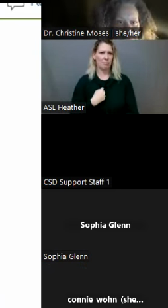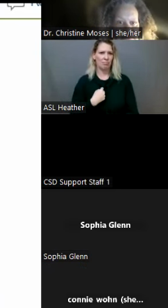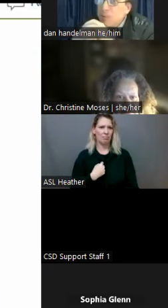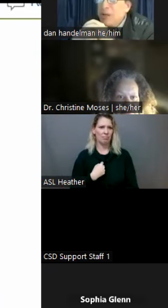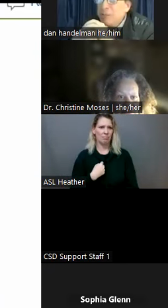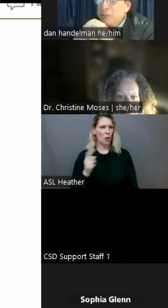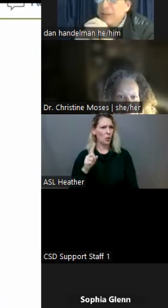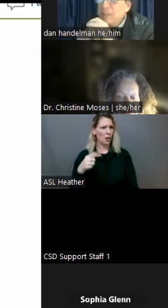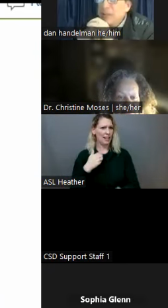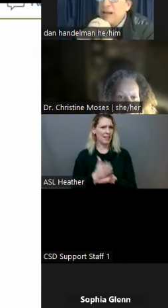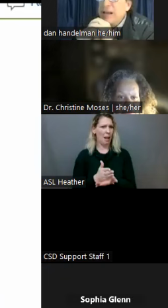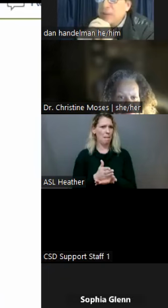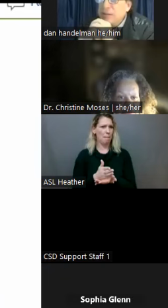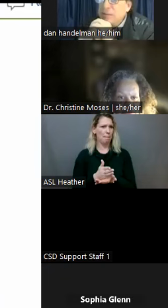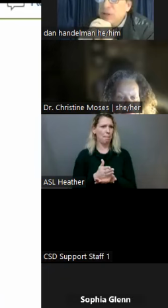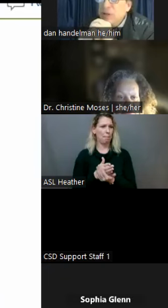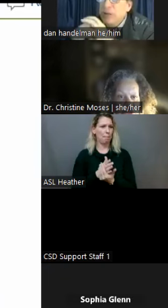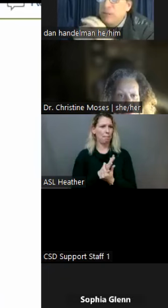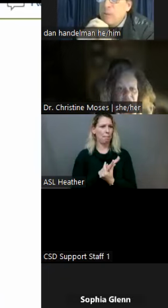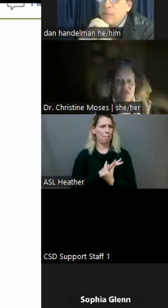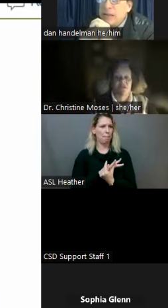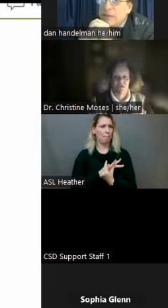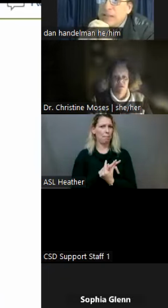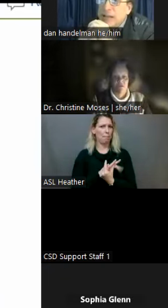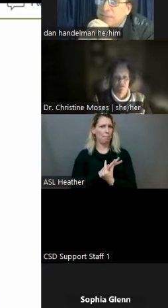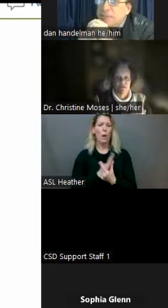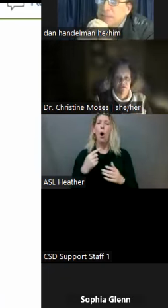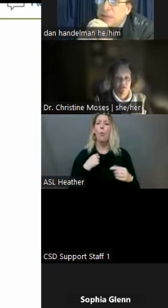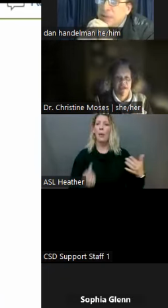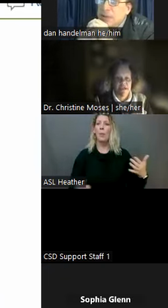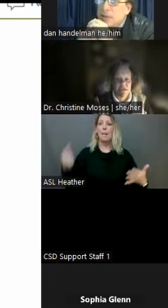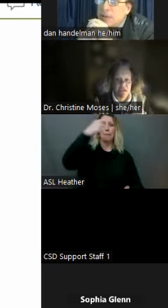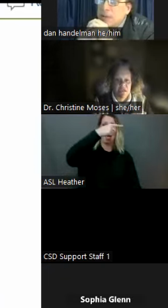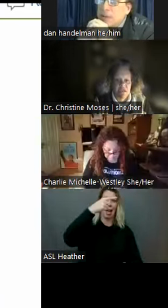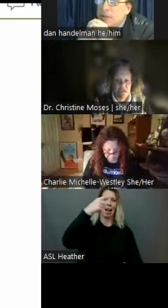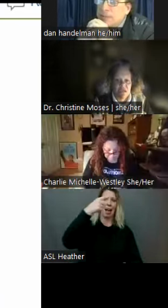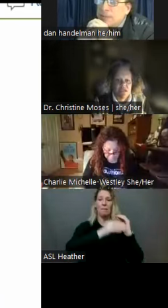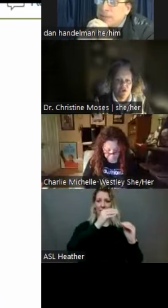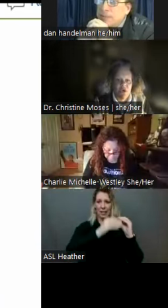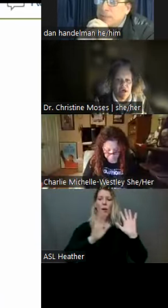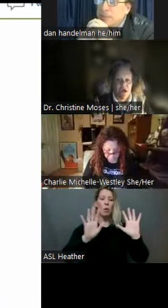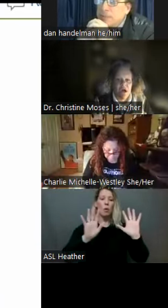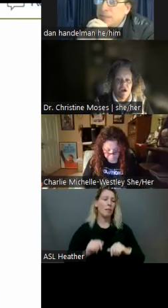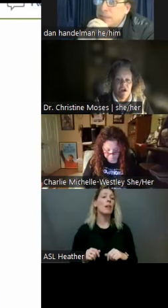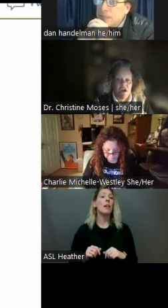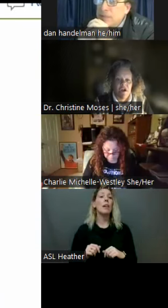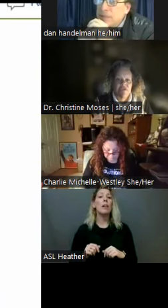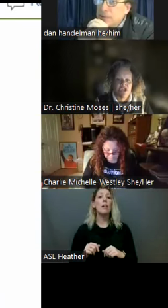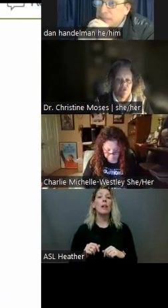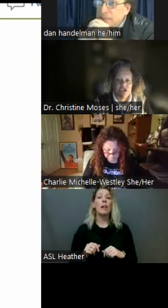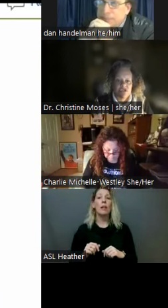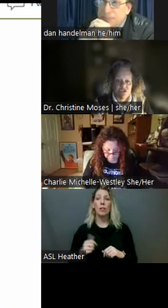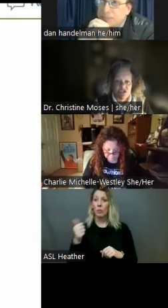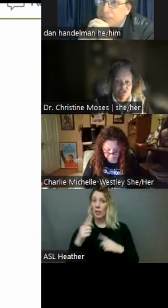Where did I stop? Oh, well, we did, but I guess we didn't recover it because we went back to fix that. Right. So are